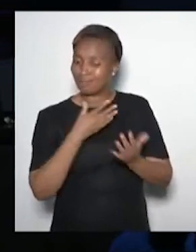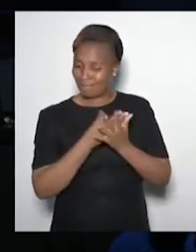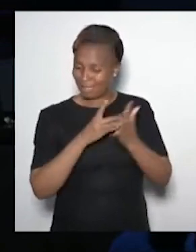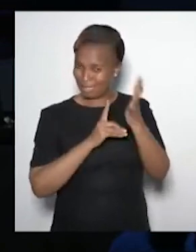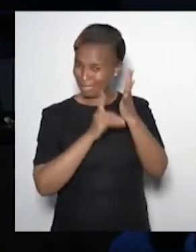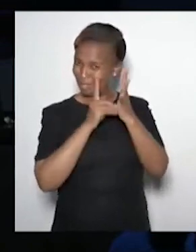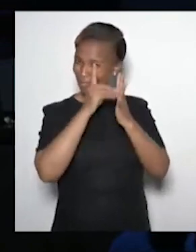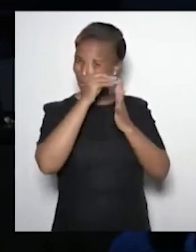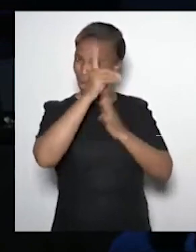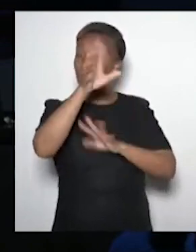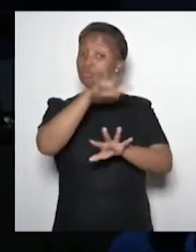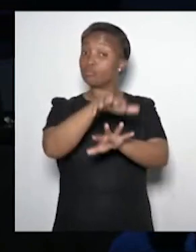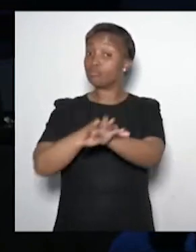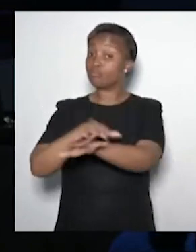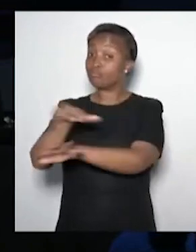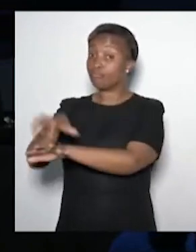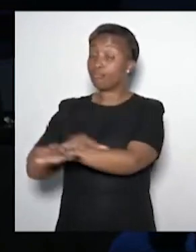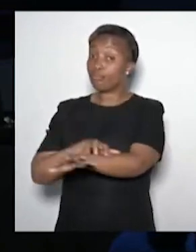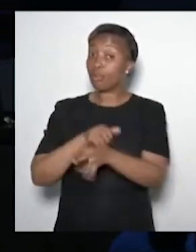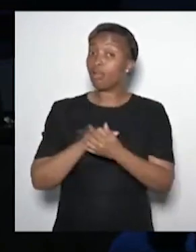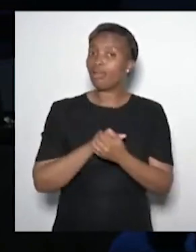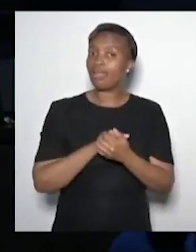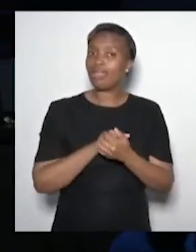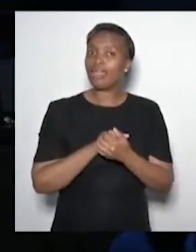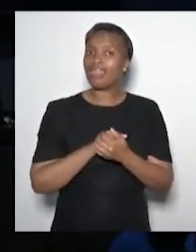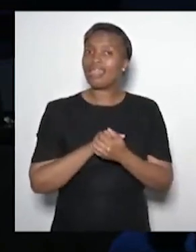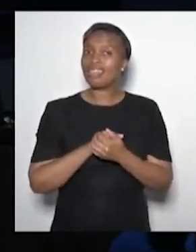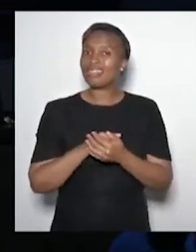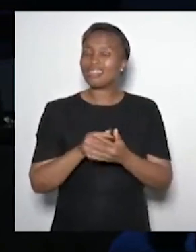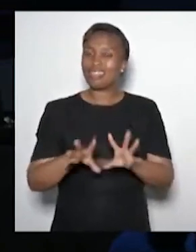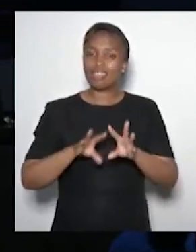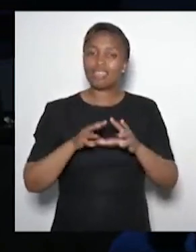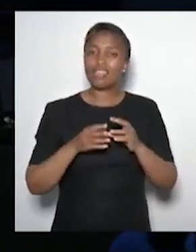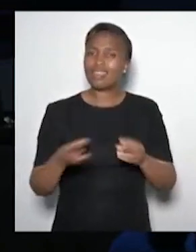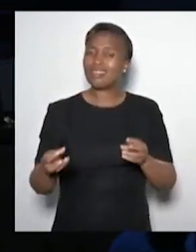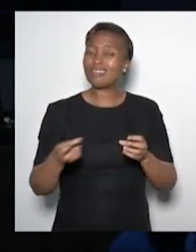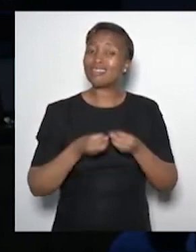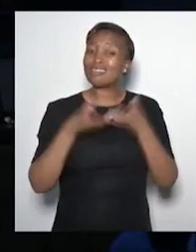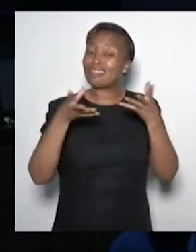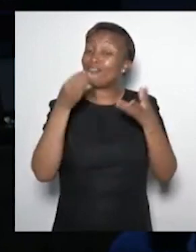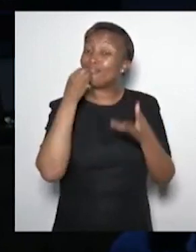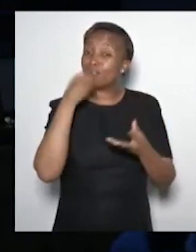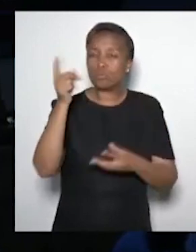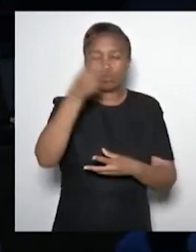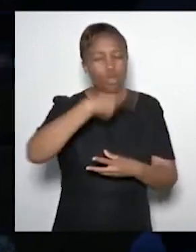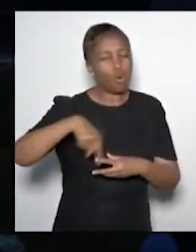developed agriculturally, they can feed the whole of Africa.